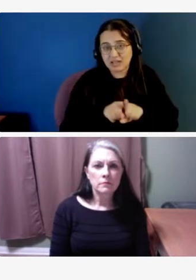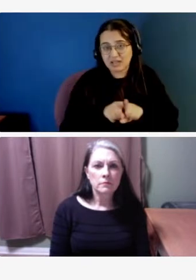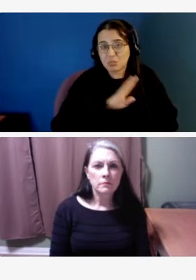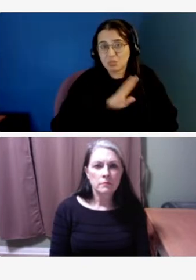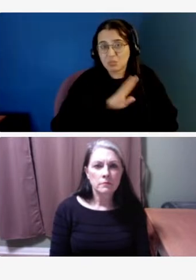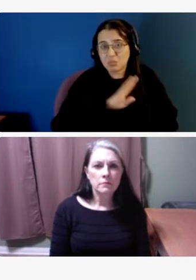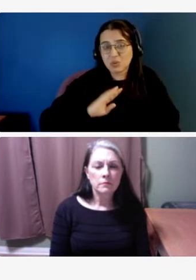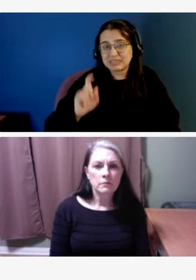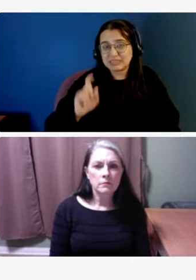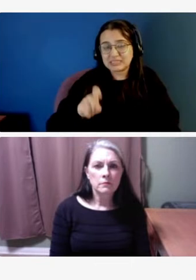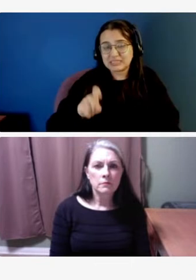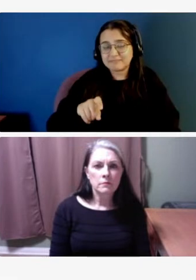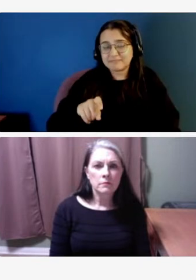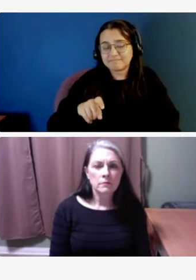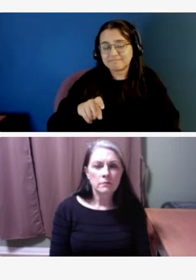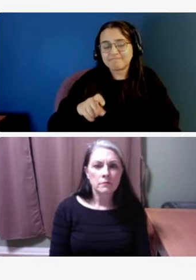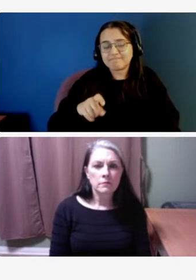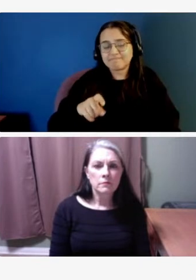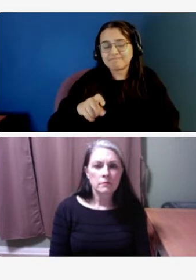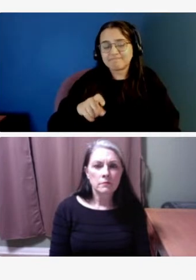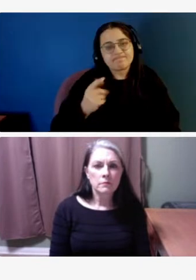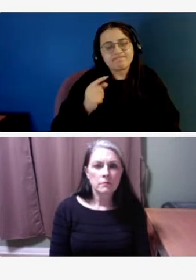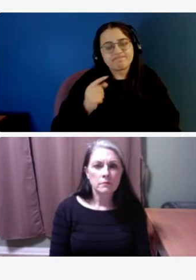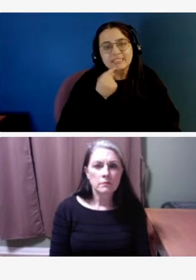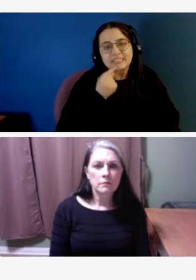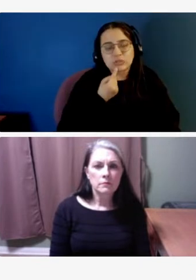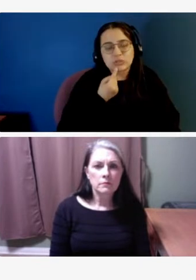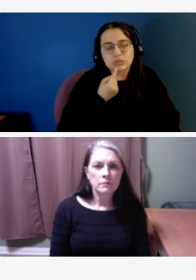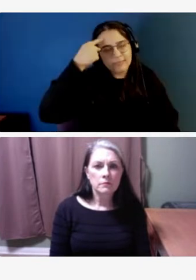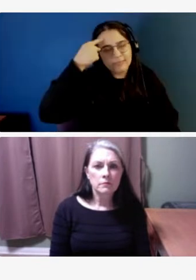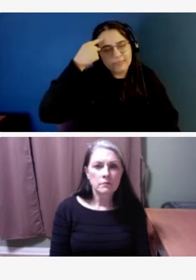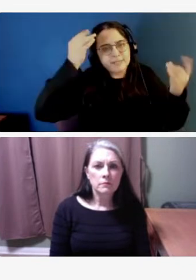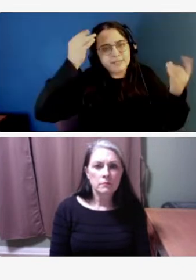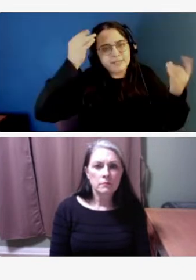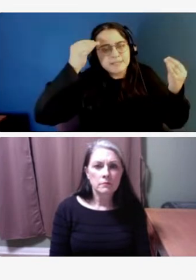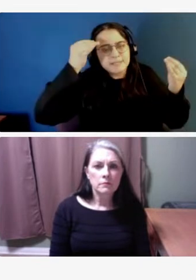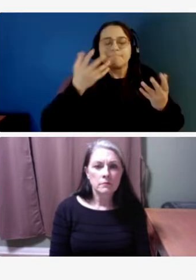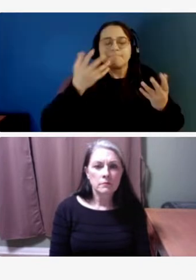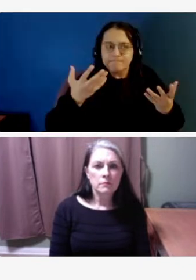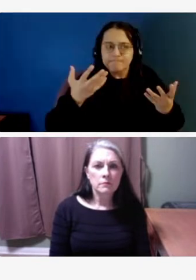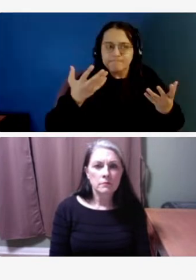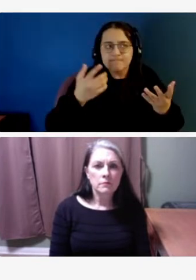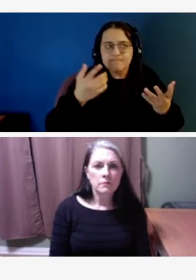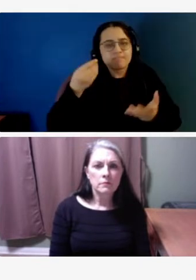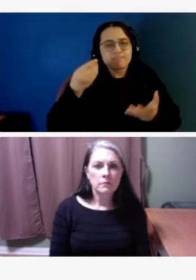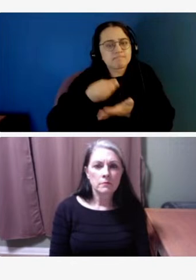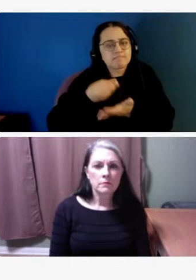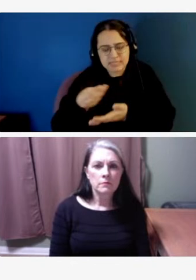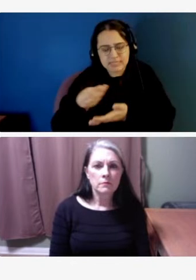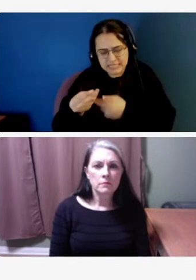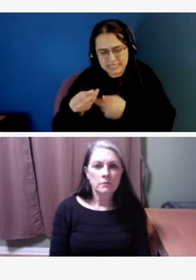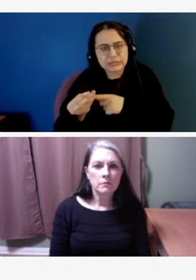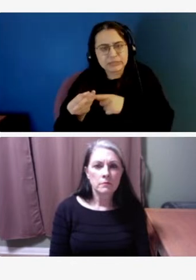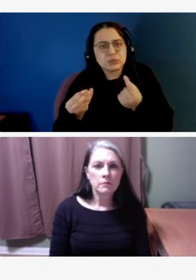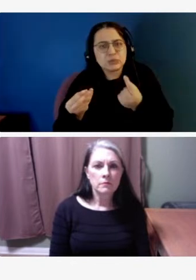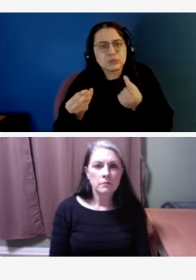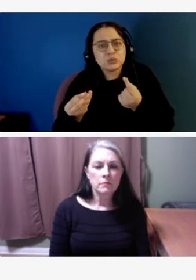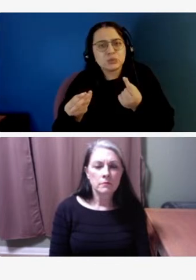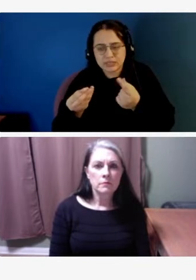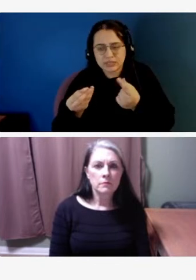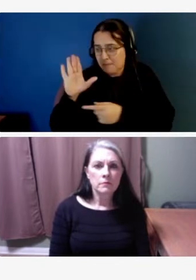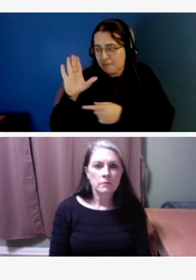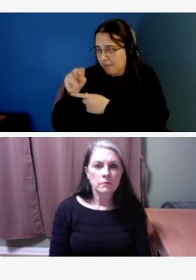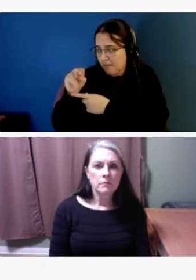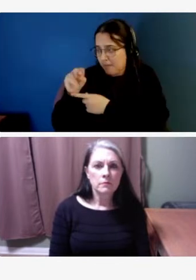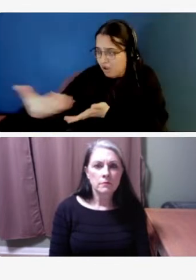to seriously consider when we dole out money from the bonds or whatever it is. That needs